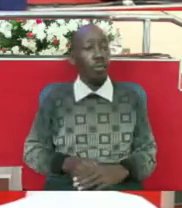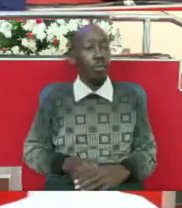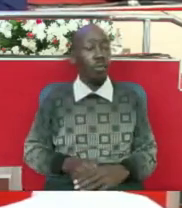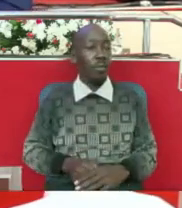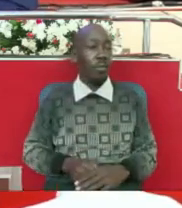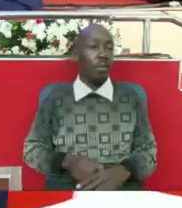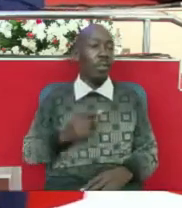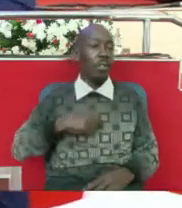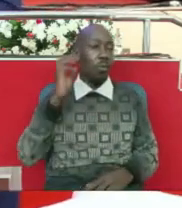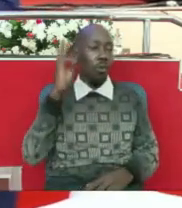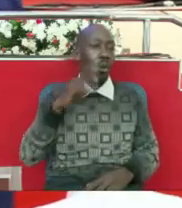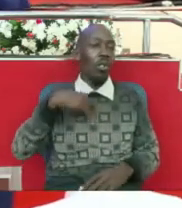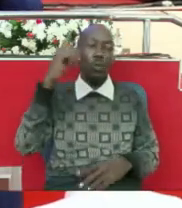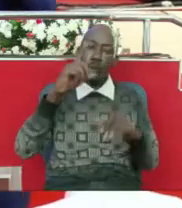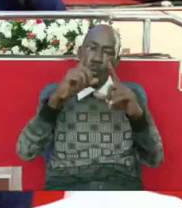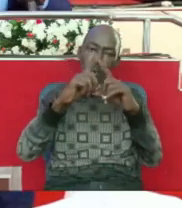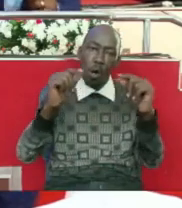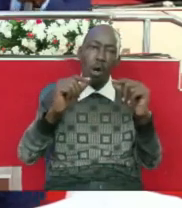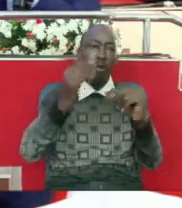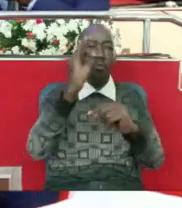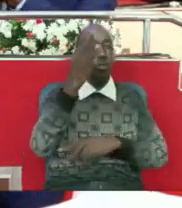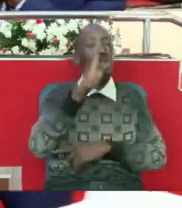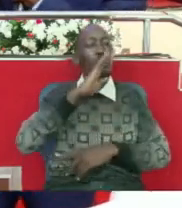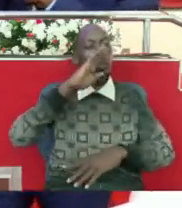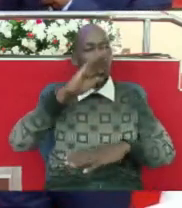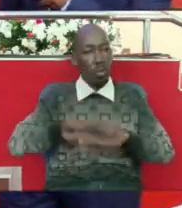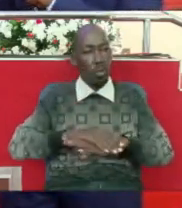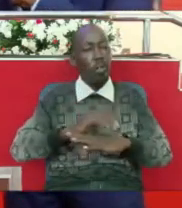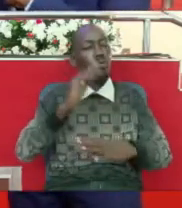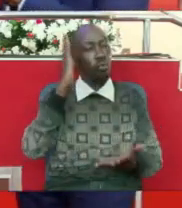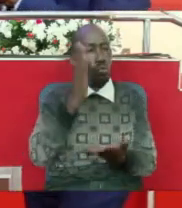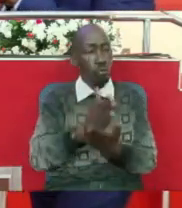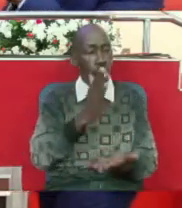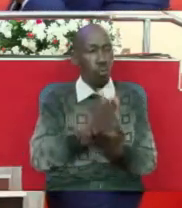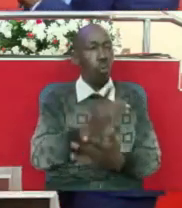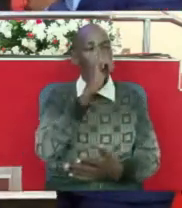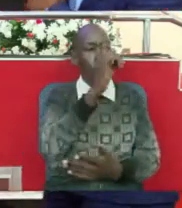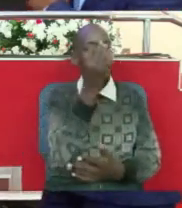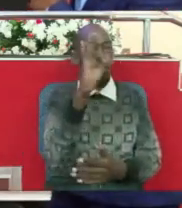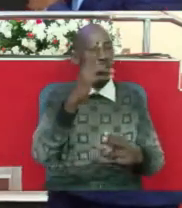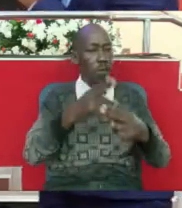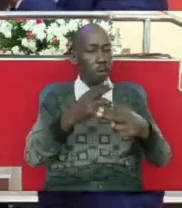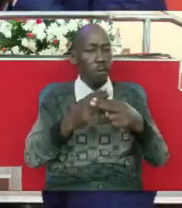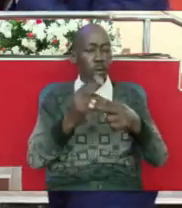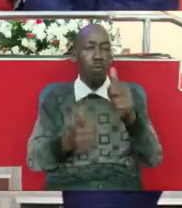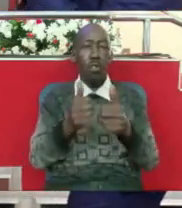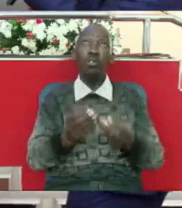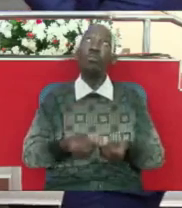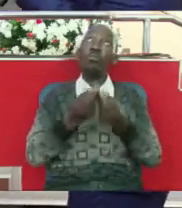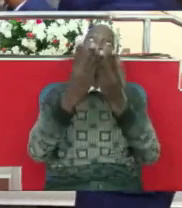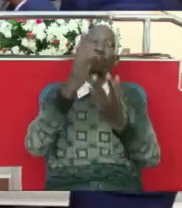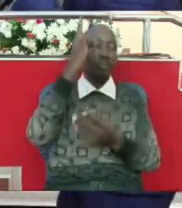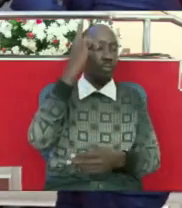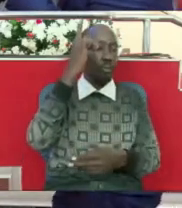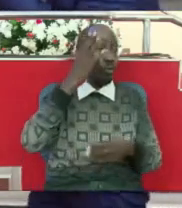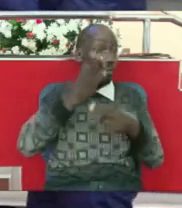His word is good. In fact, one of the names that he has given